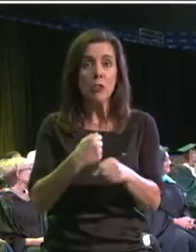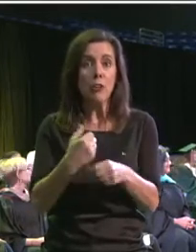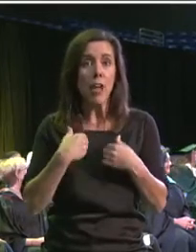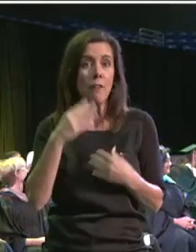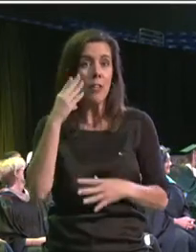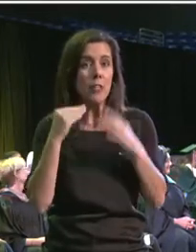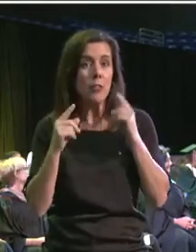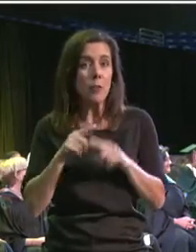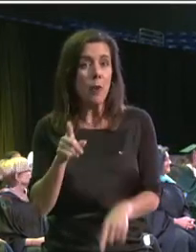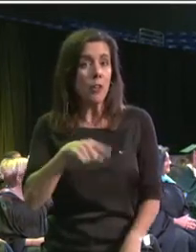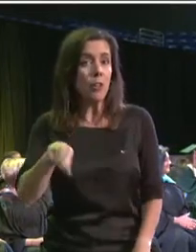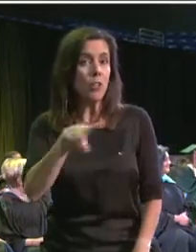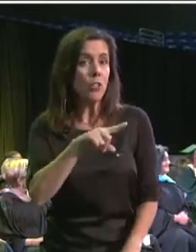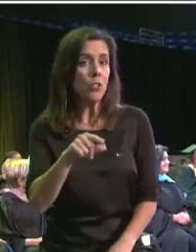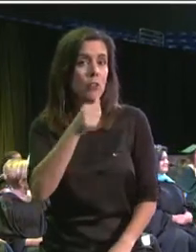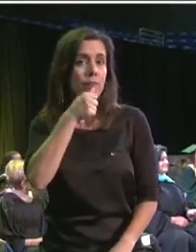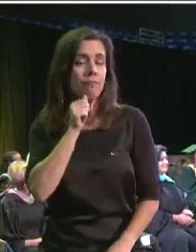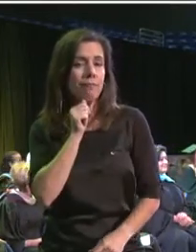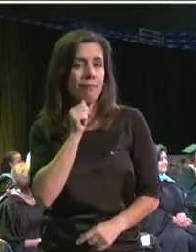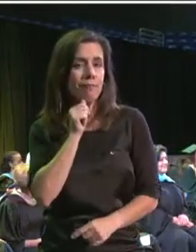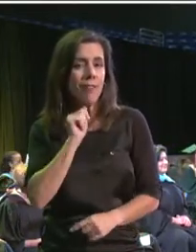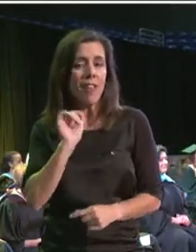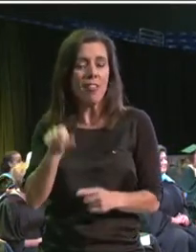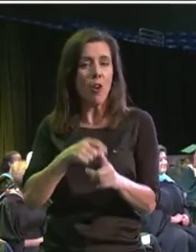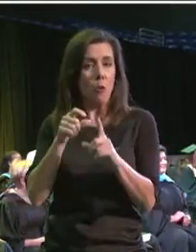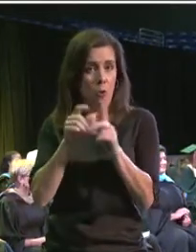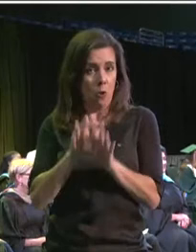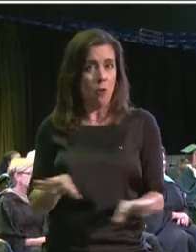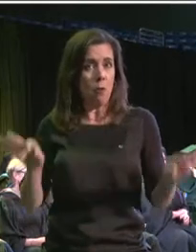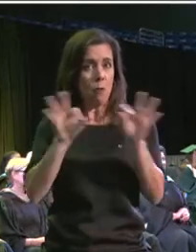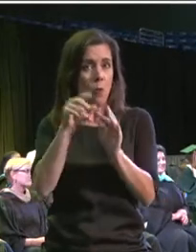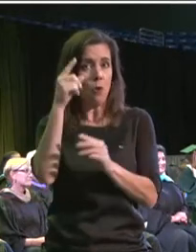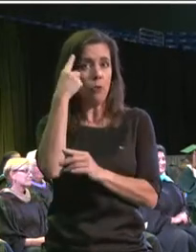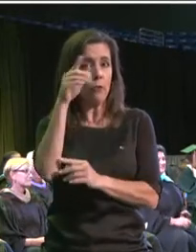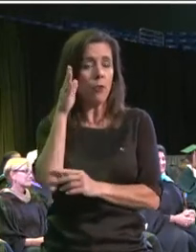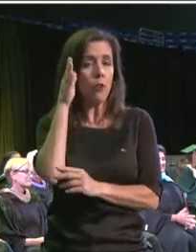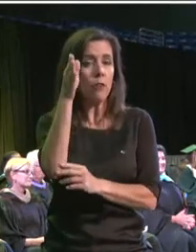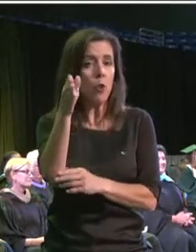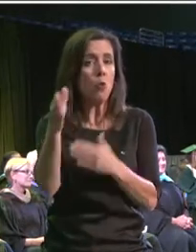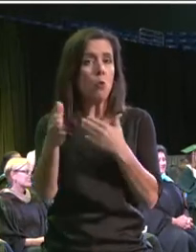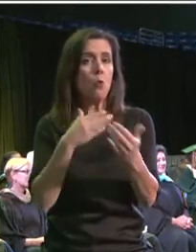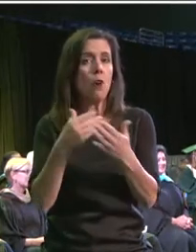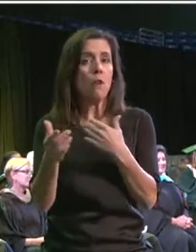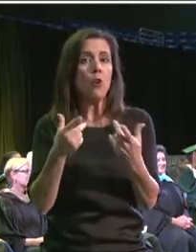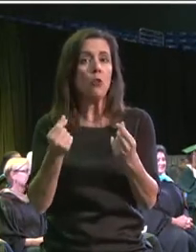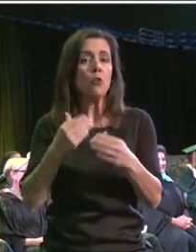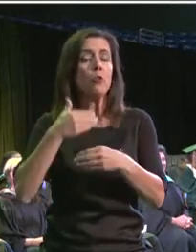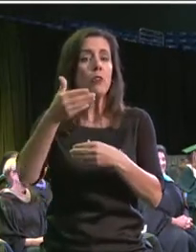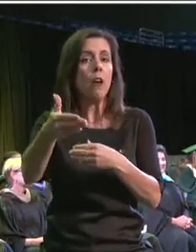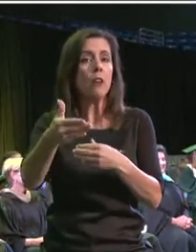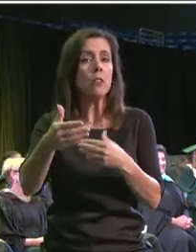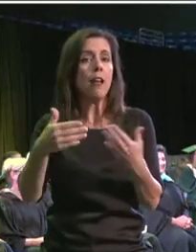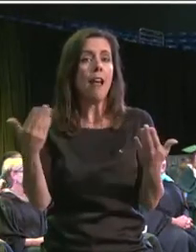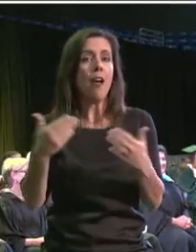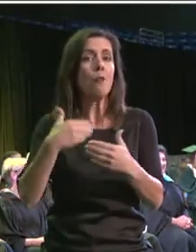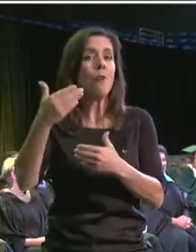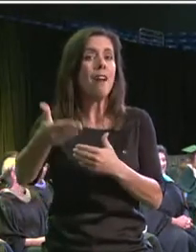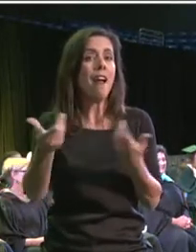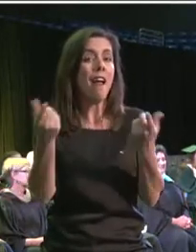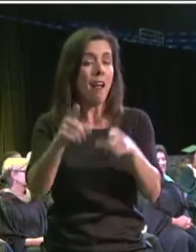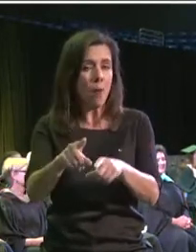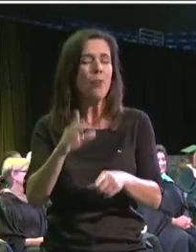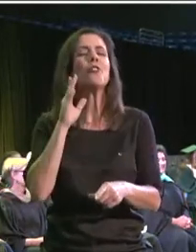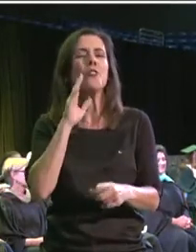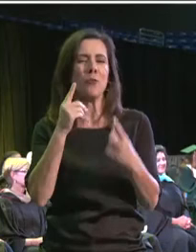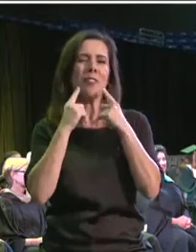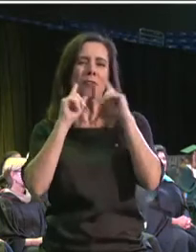you persevere. Perseverance, this word is important for your future. Wherever you decide to go next and whatever you decide to do next, you are able to accomplish